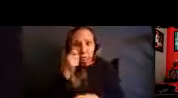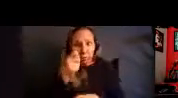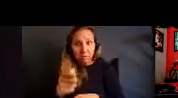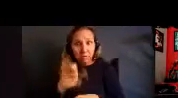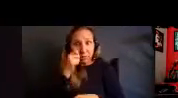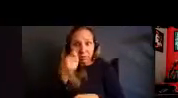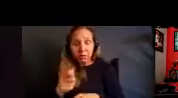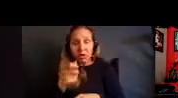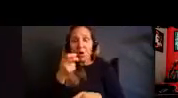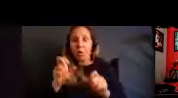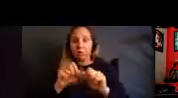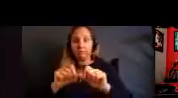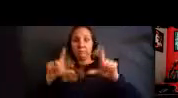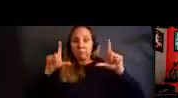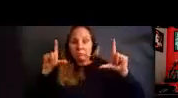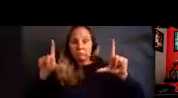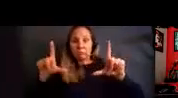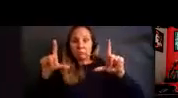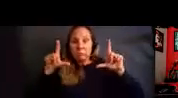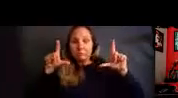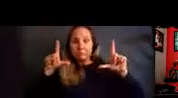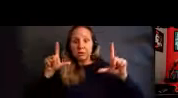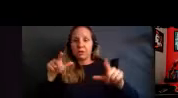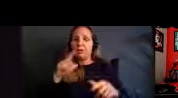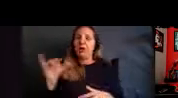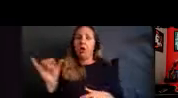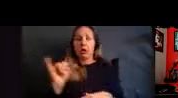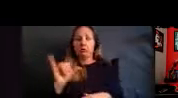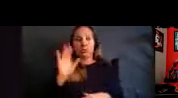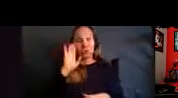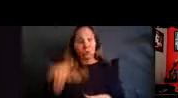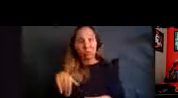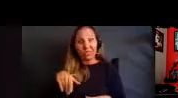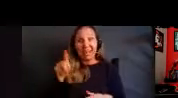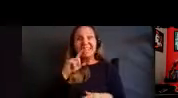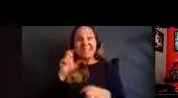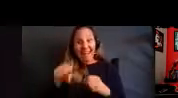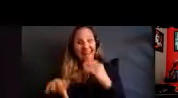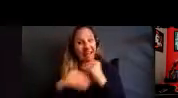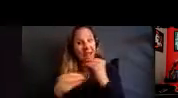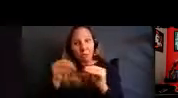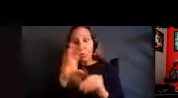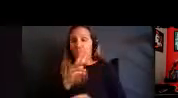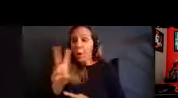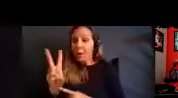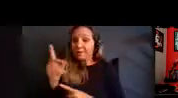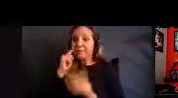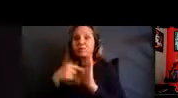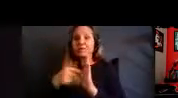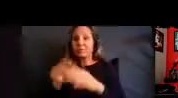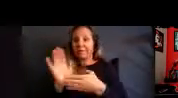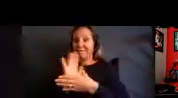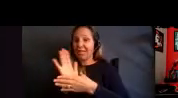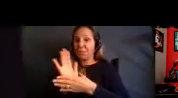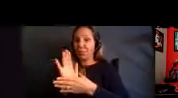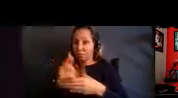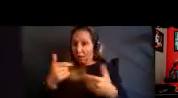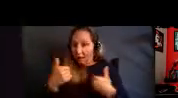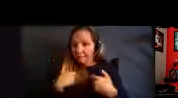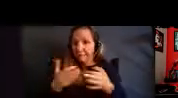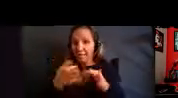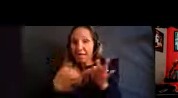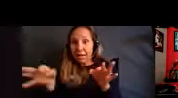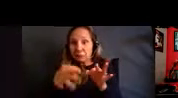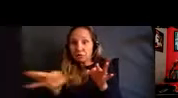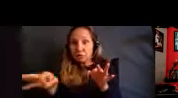that. You can take this a step further as well. On your website, consider things like your videos. Do you have captions